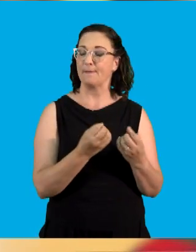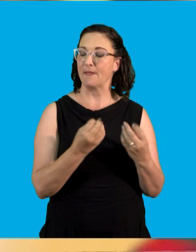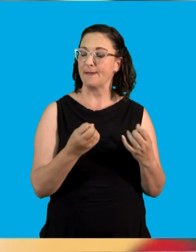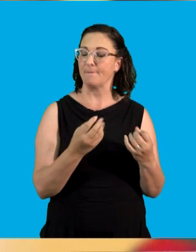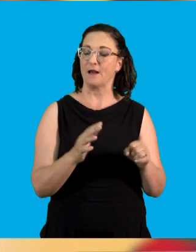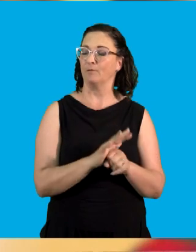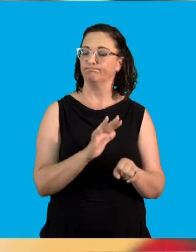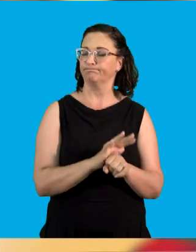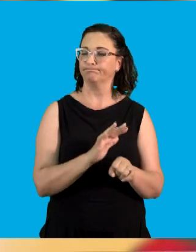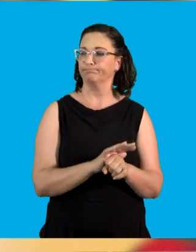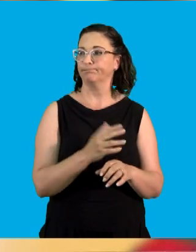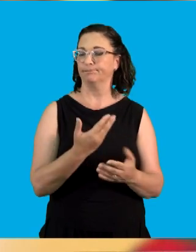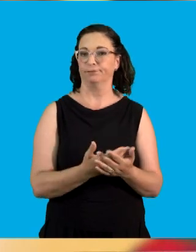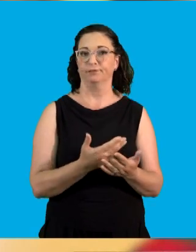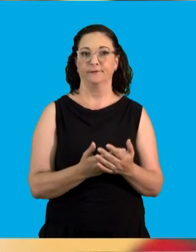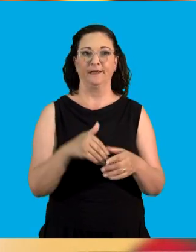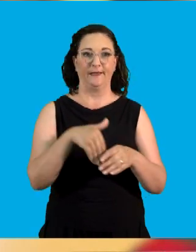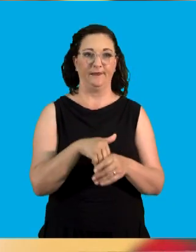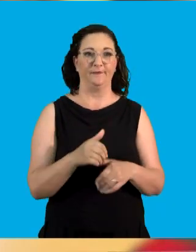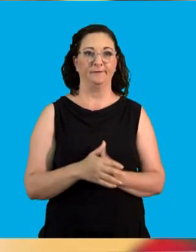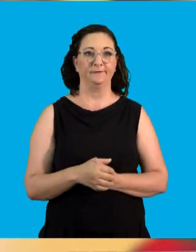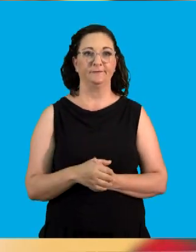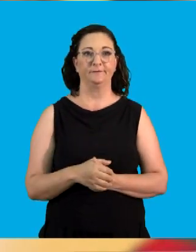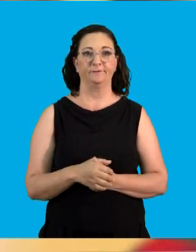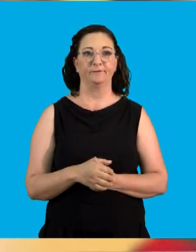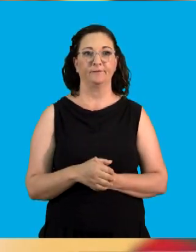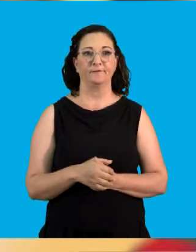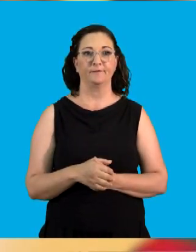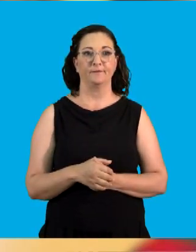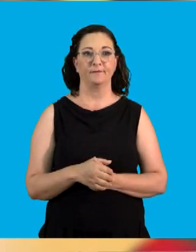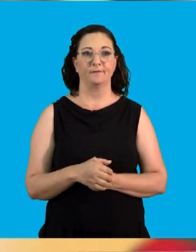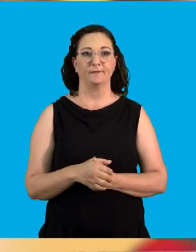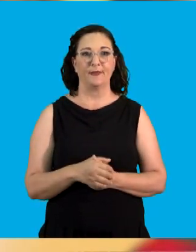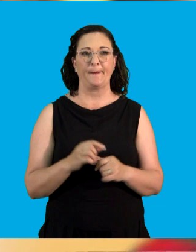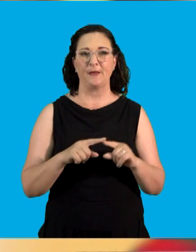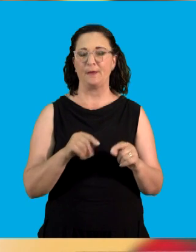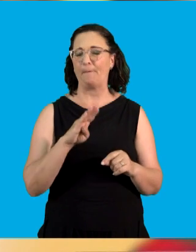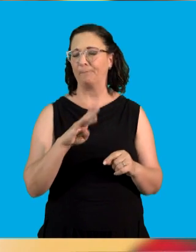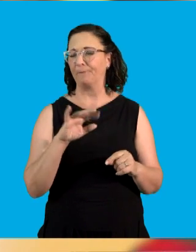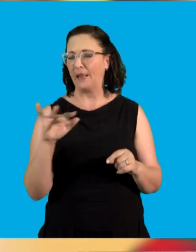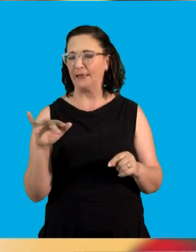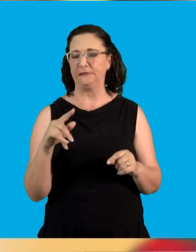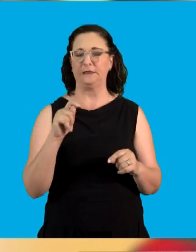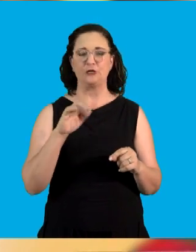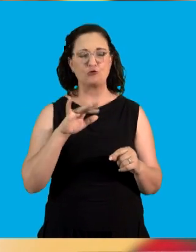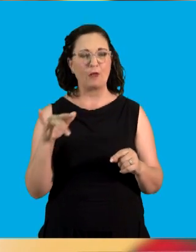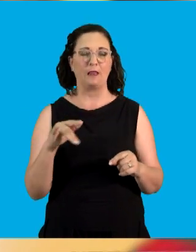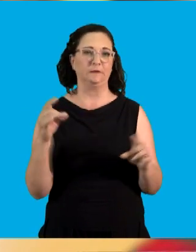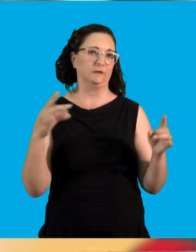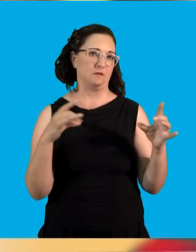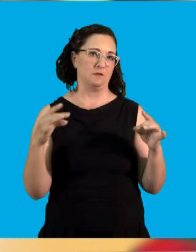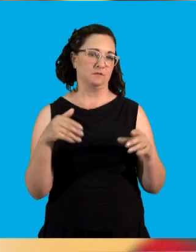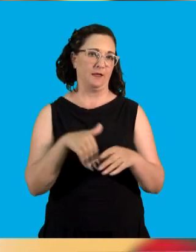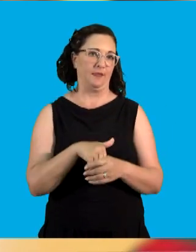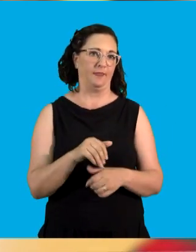that there are many and many and many galaxies. And those galaxies are made up of many billions and